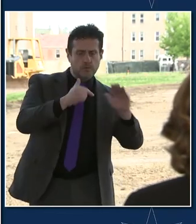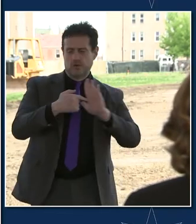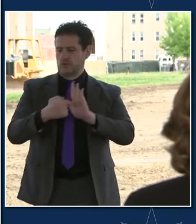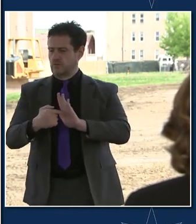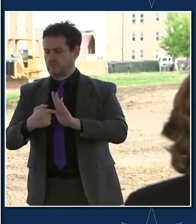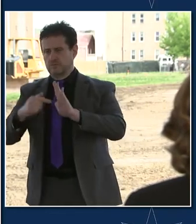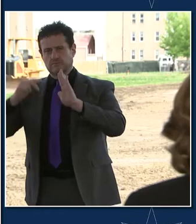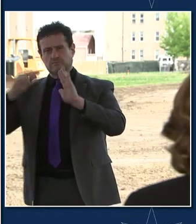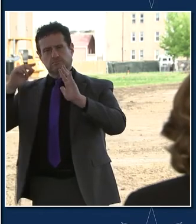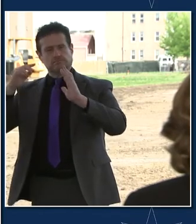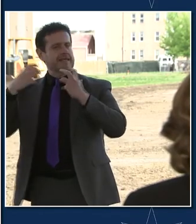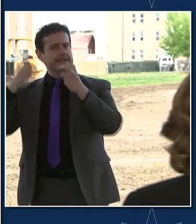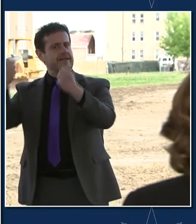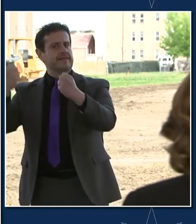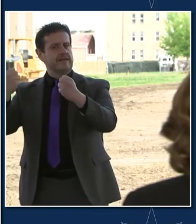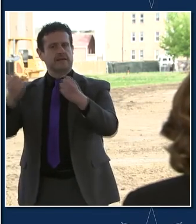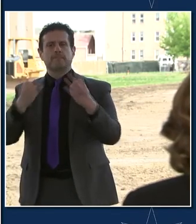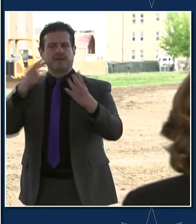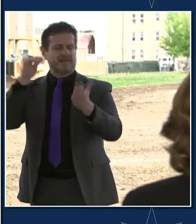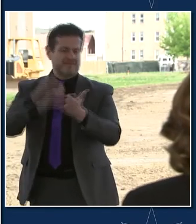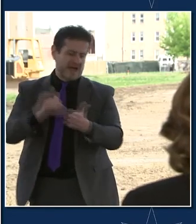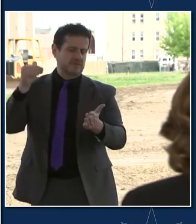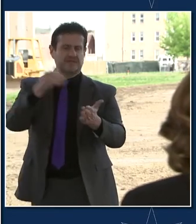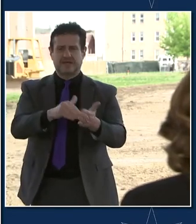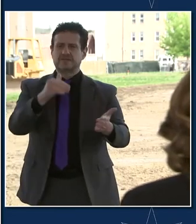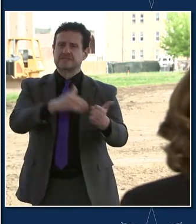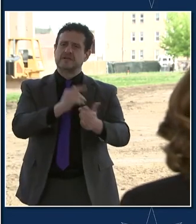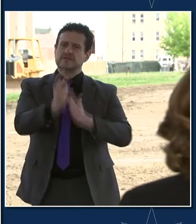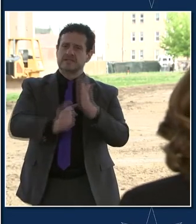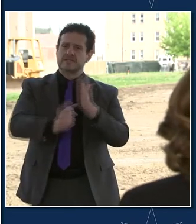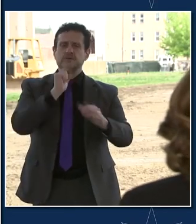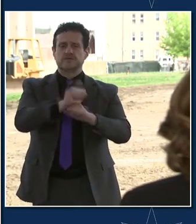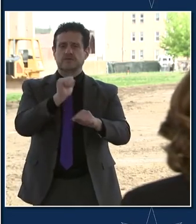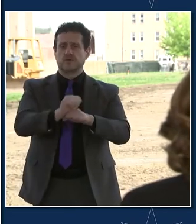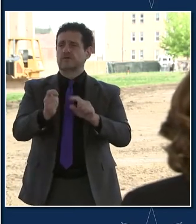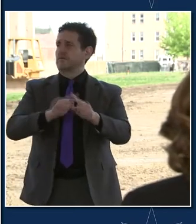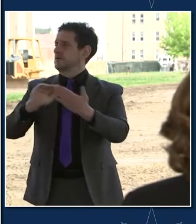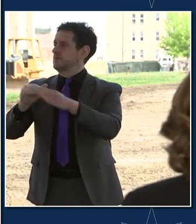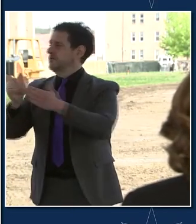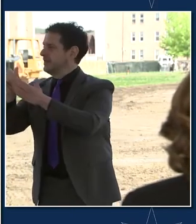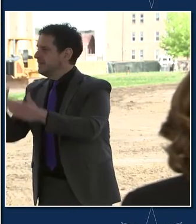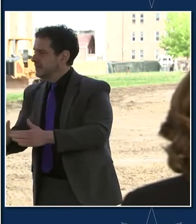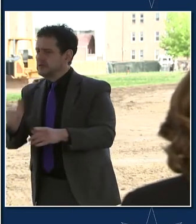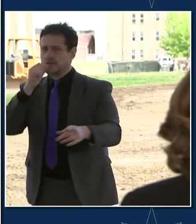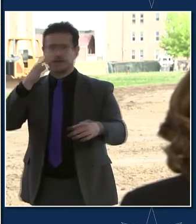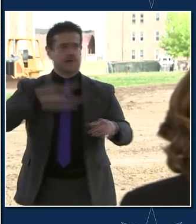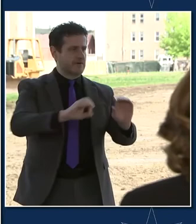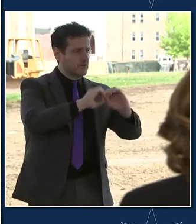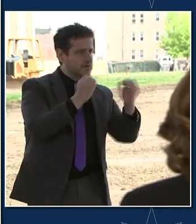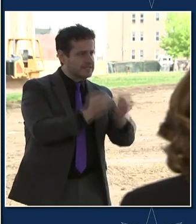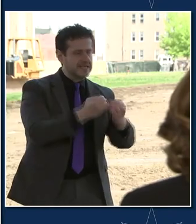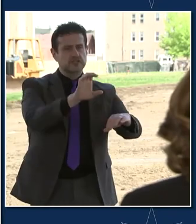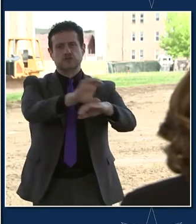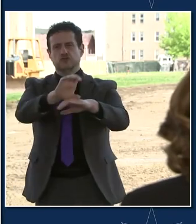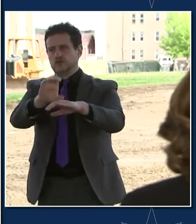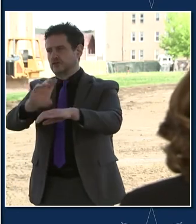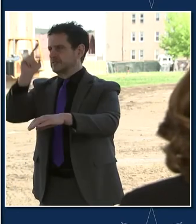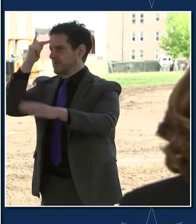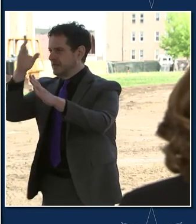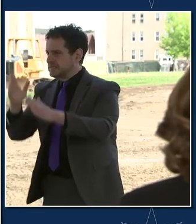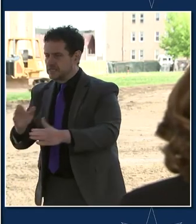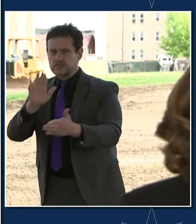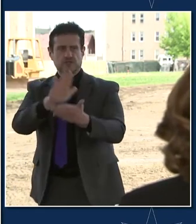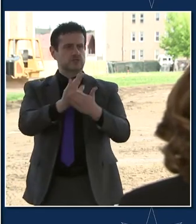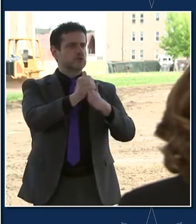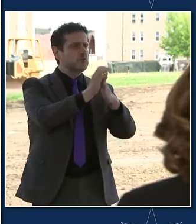and man, thousands of hours of work that have come together from community leaders, nonprofits, churches, politicians, school